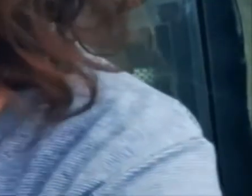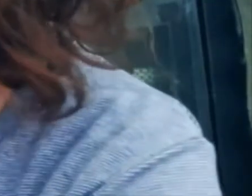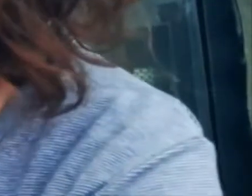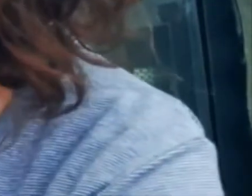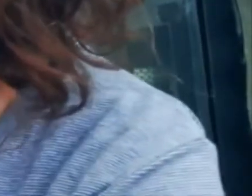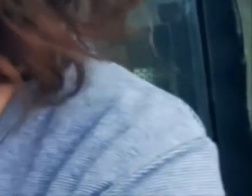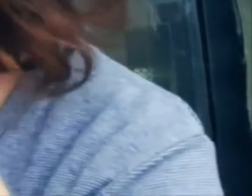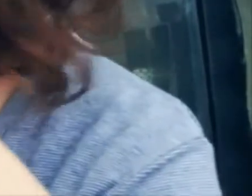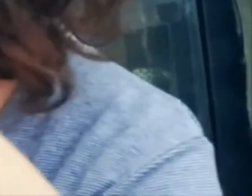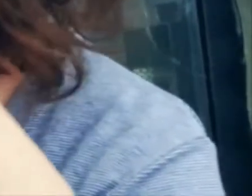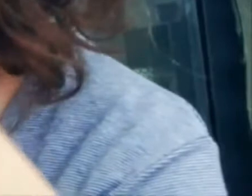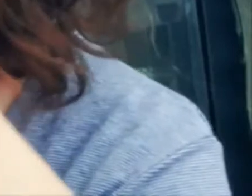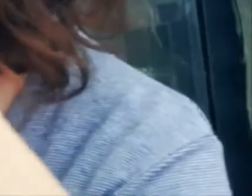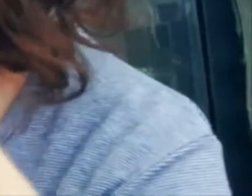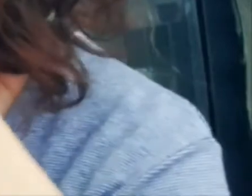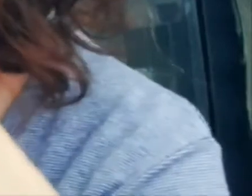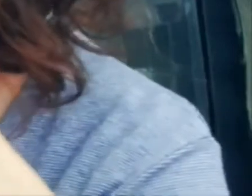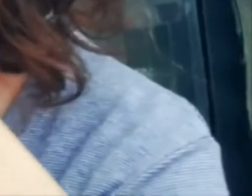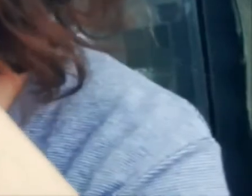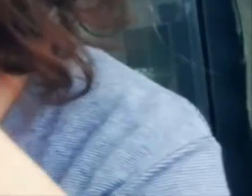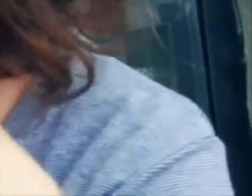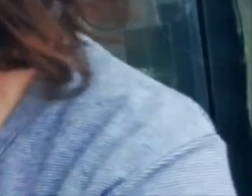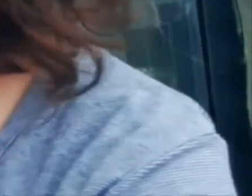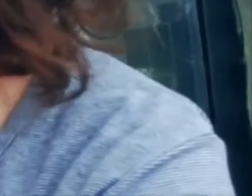Nora, good morning. I miss you, Nora.